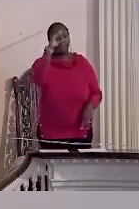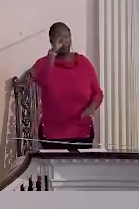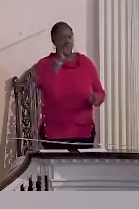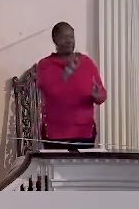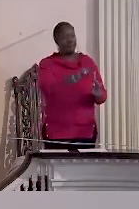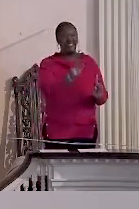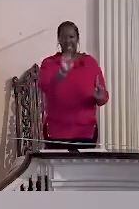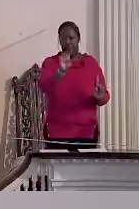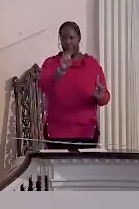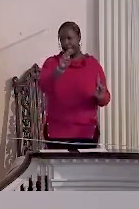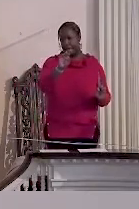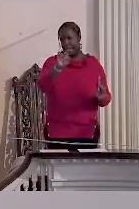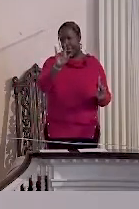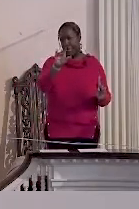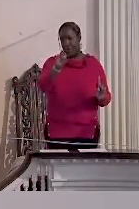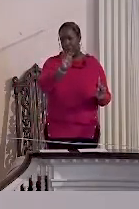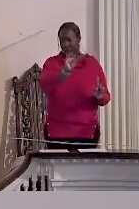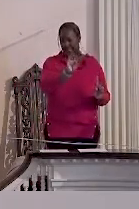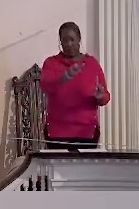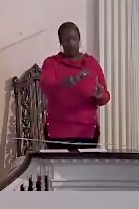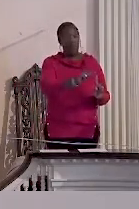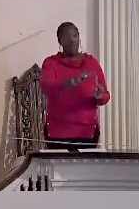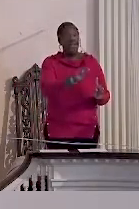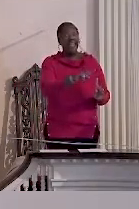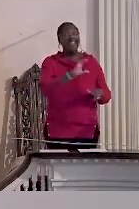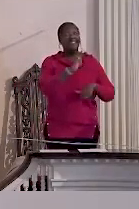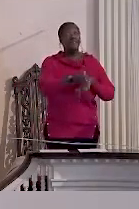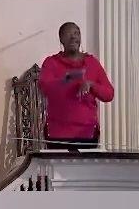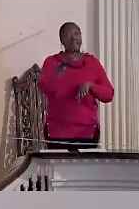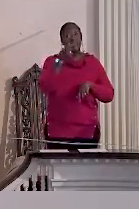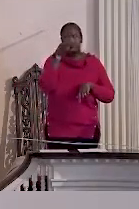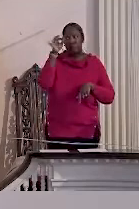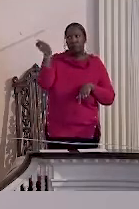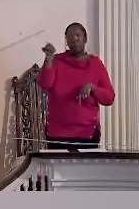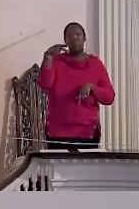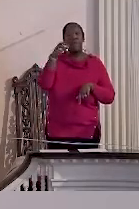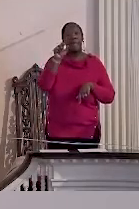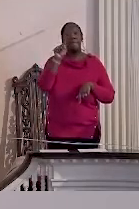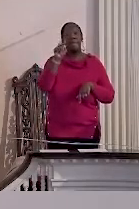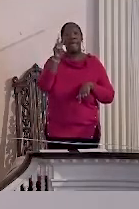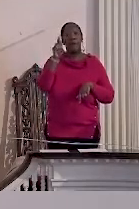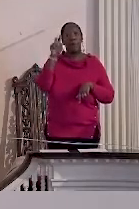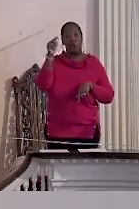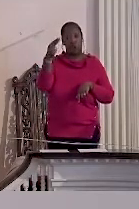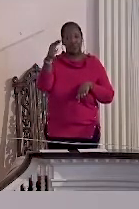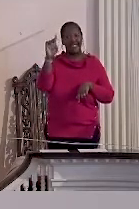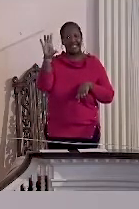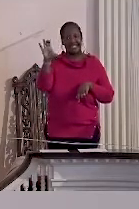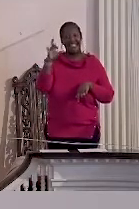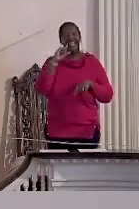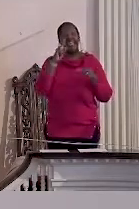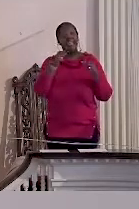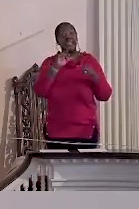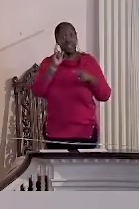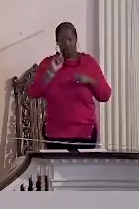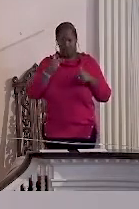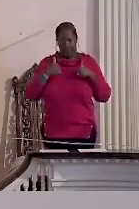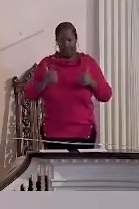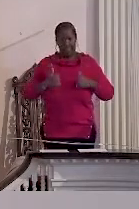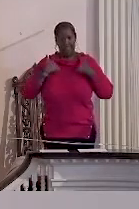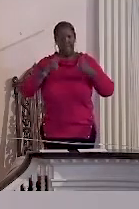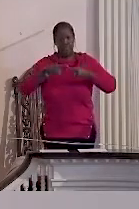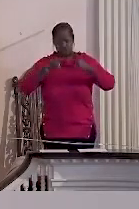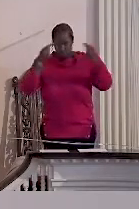something. It is based in Petworth, D.C., where we live across the street from Truesdale